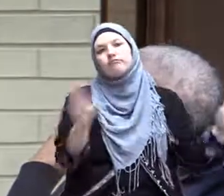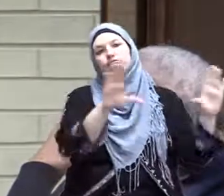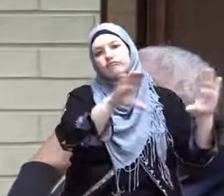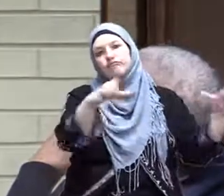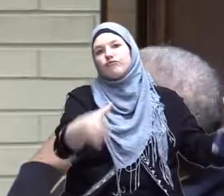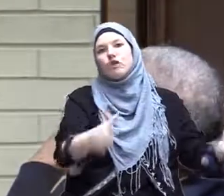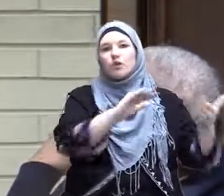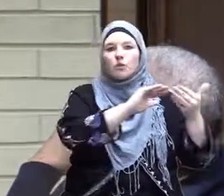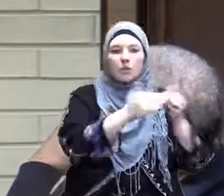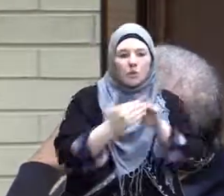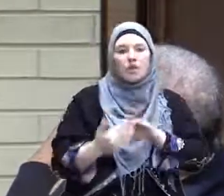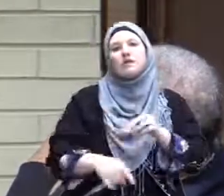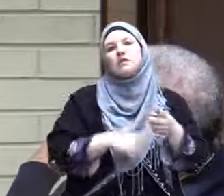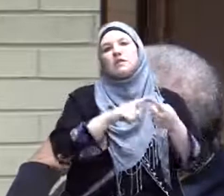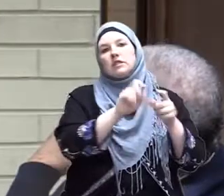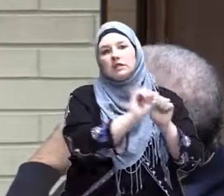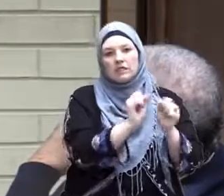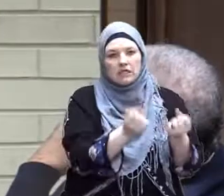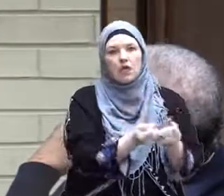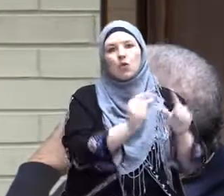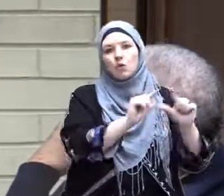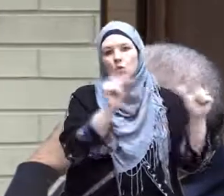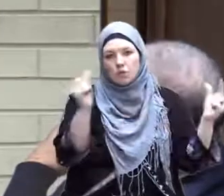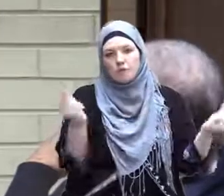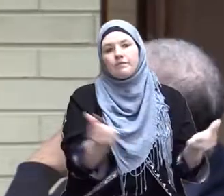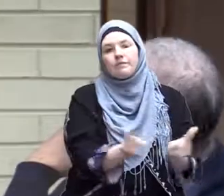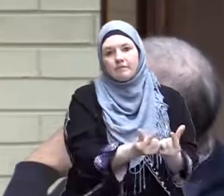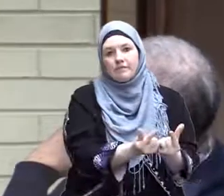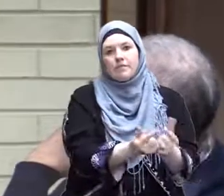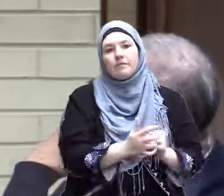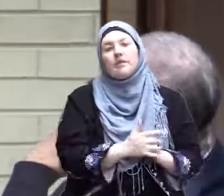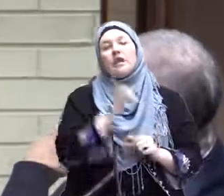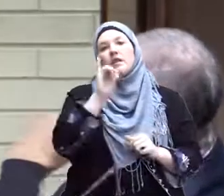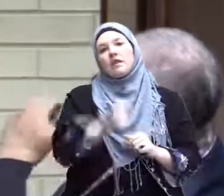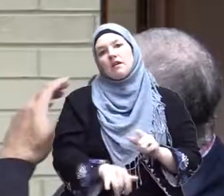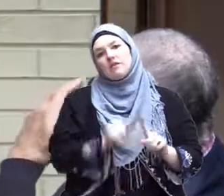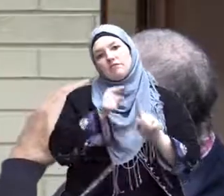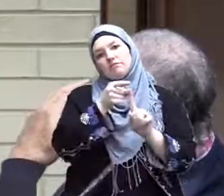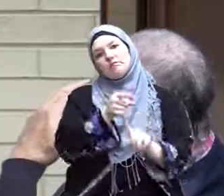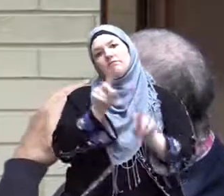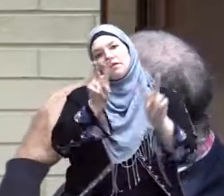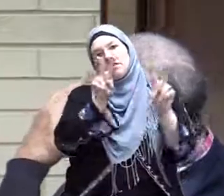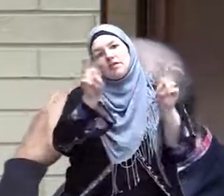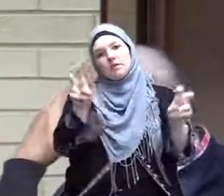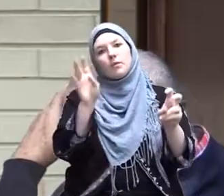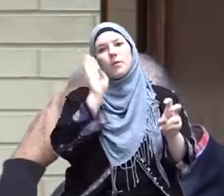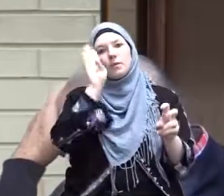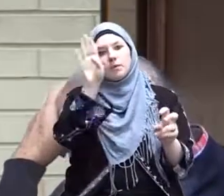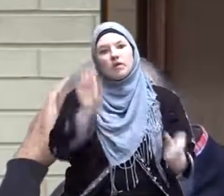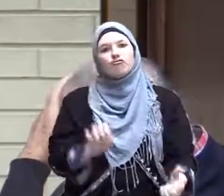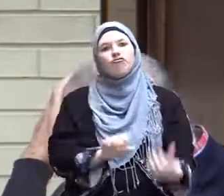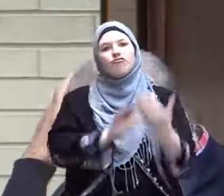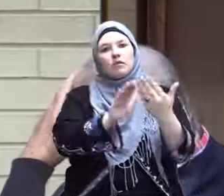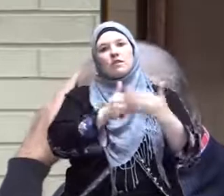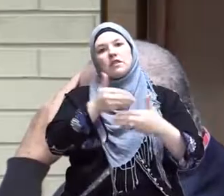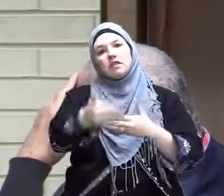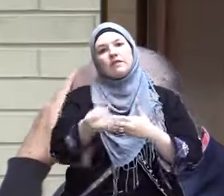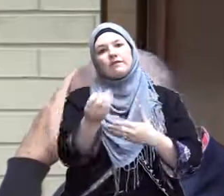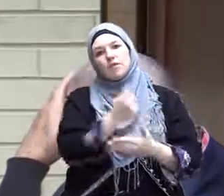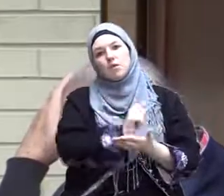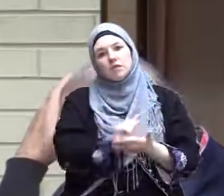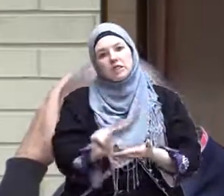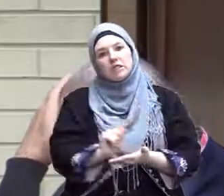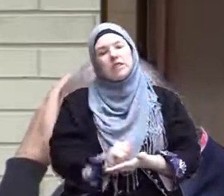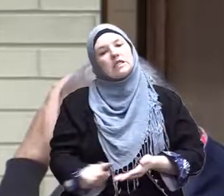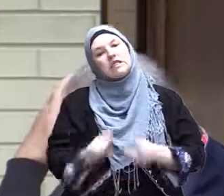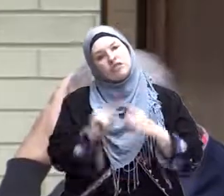communities, societies, groups. So this will be the subject that we are going to address in the next few weeks,